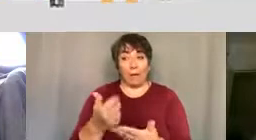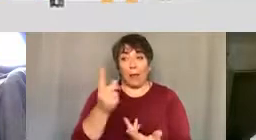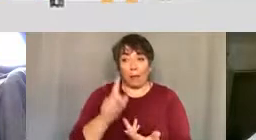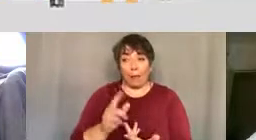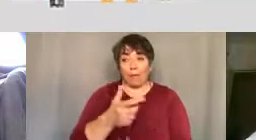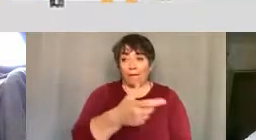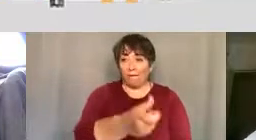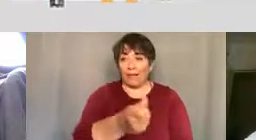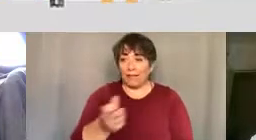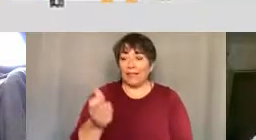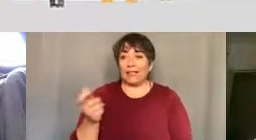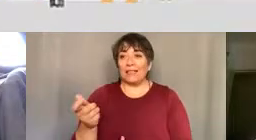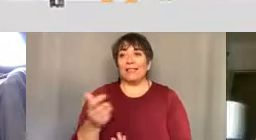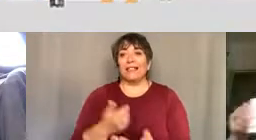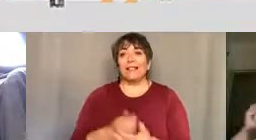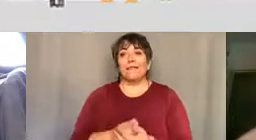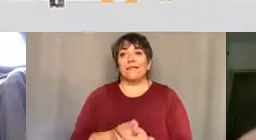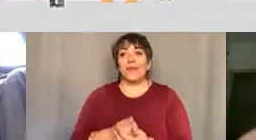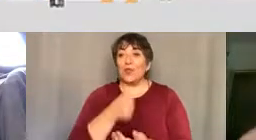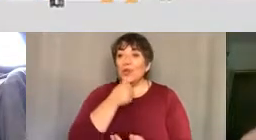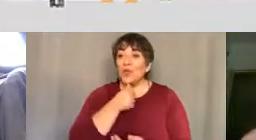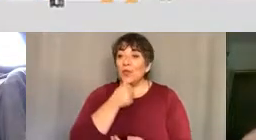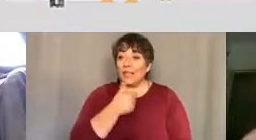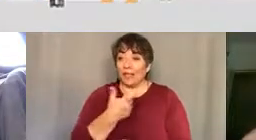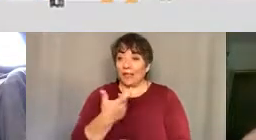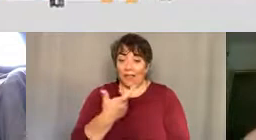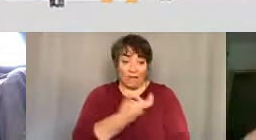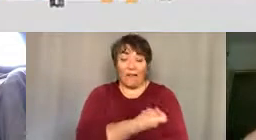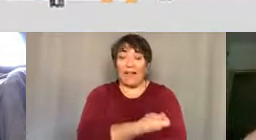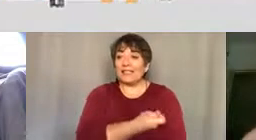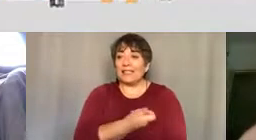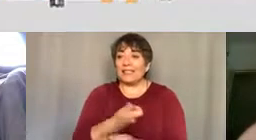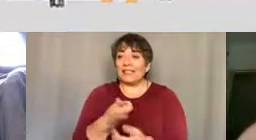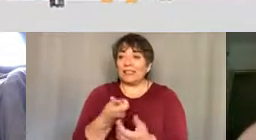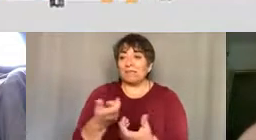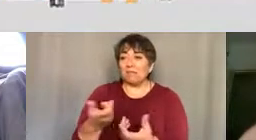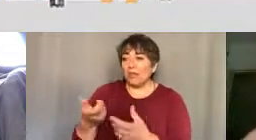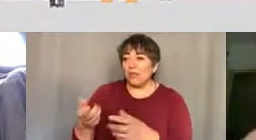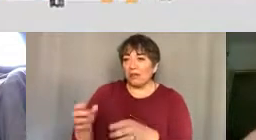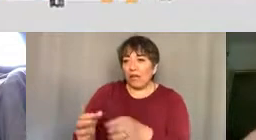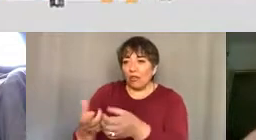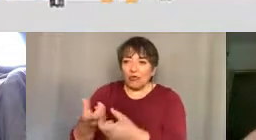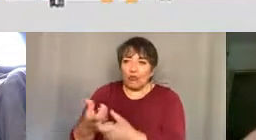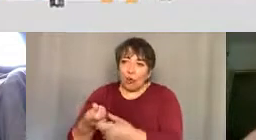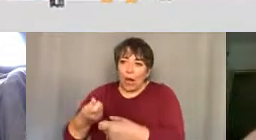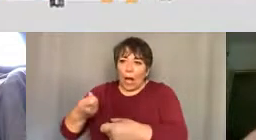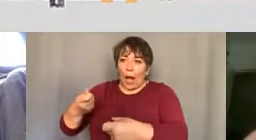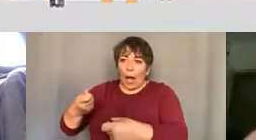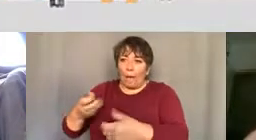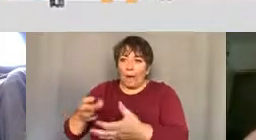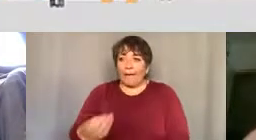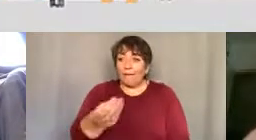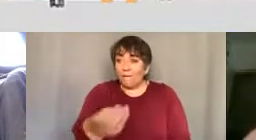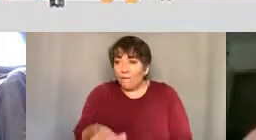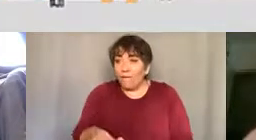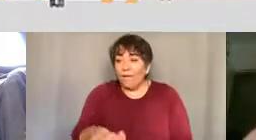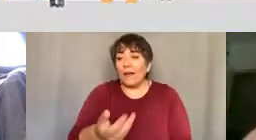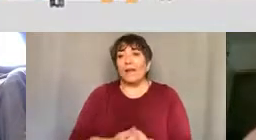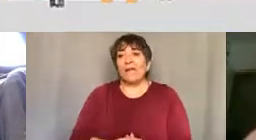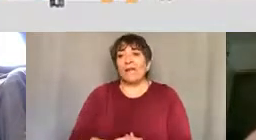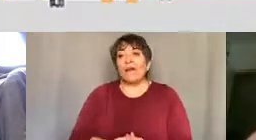manipulating the vaccines, or also we've had staff on at the Derby Arena site throughout